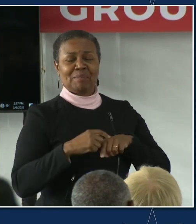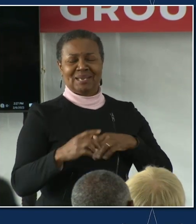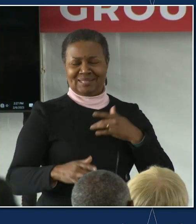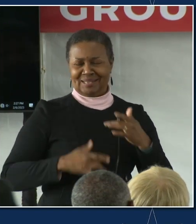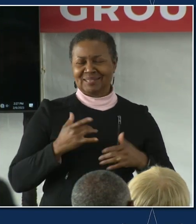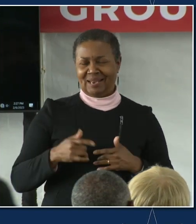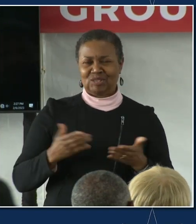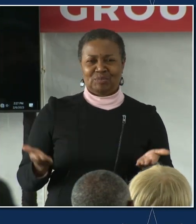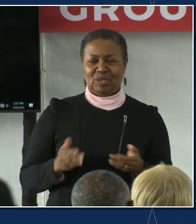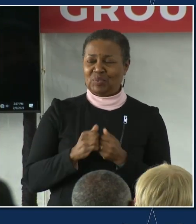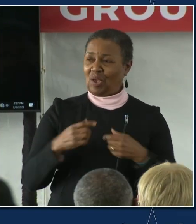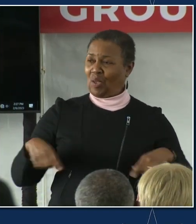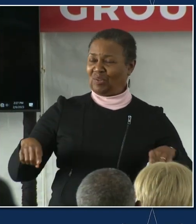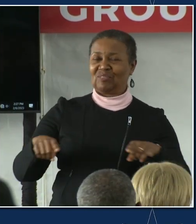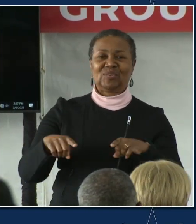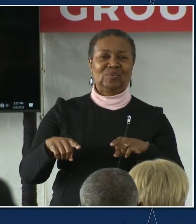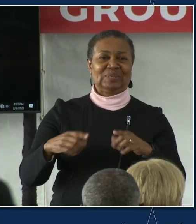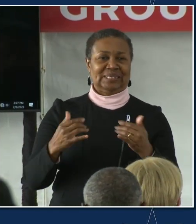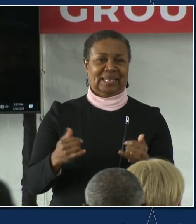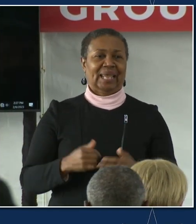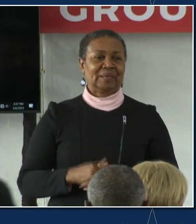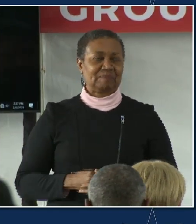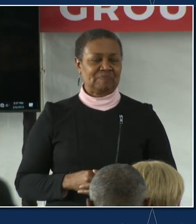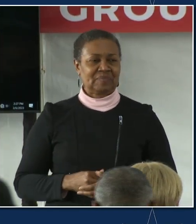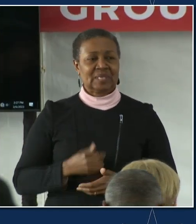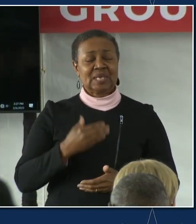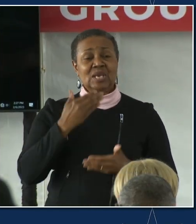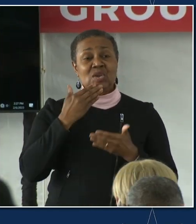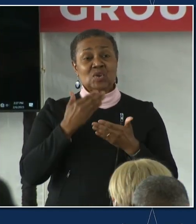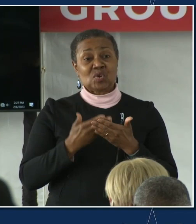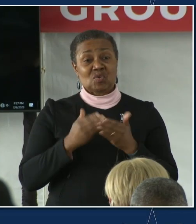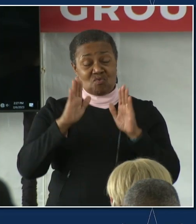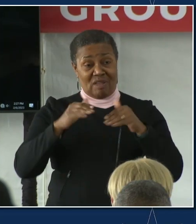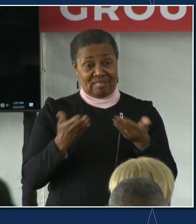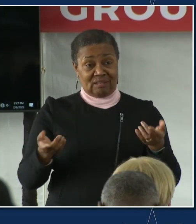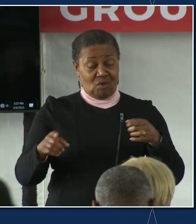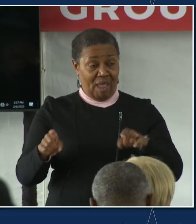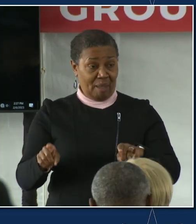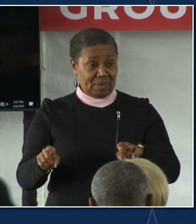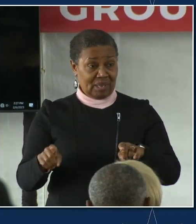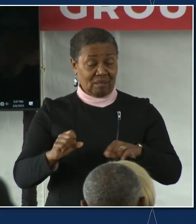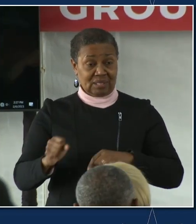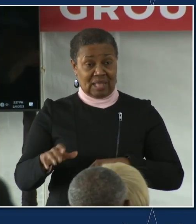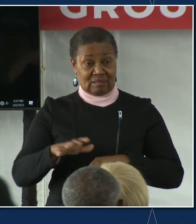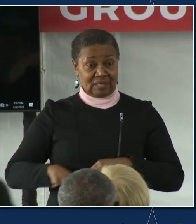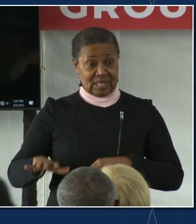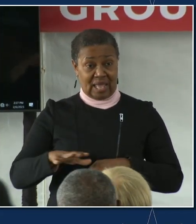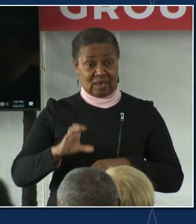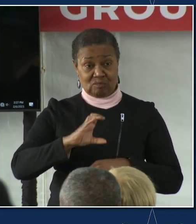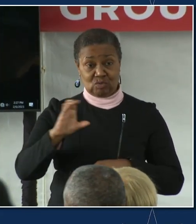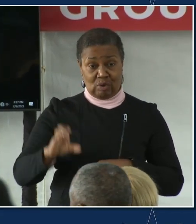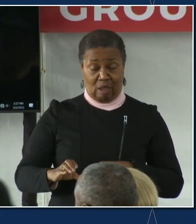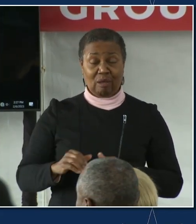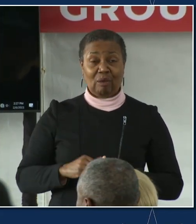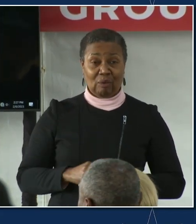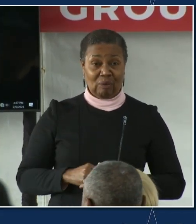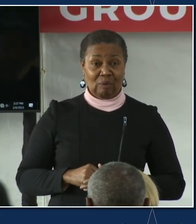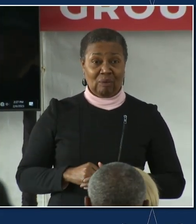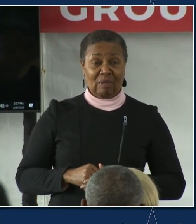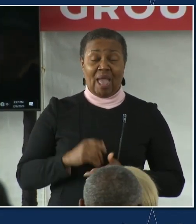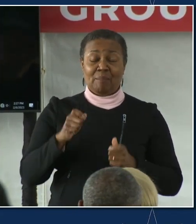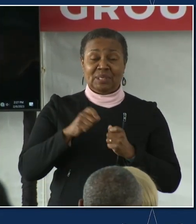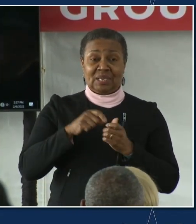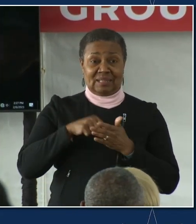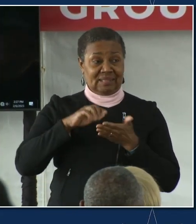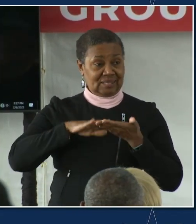exciting to be here with all of you today. Great things are happening on the south side of Chicago, and particularly